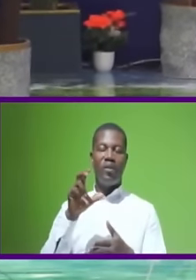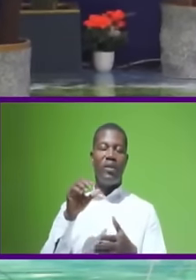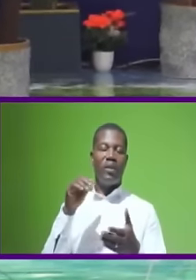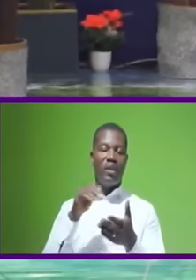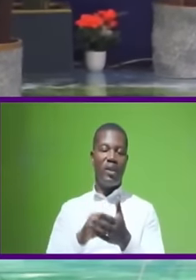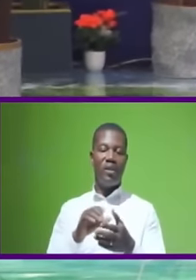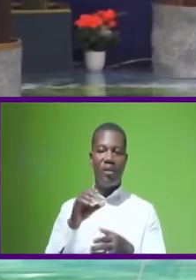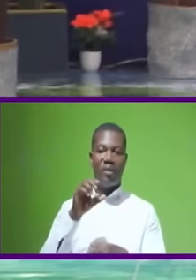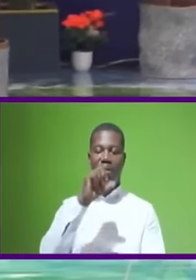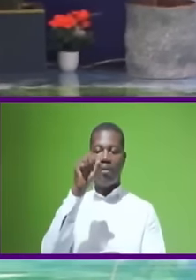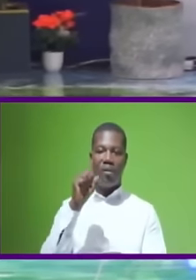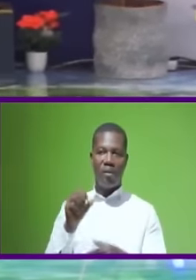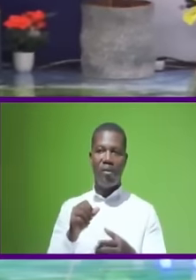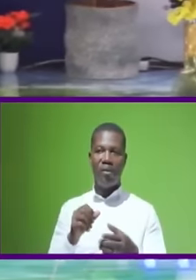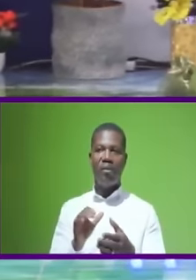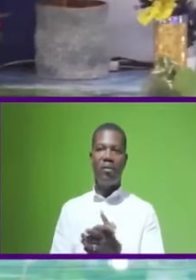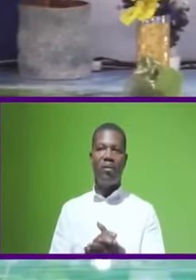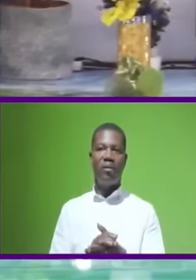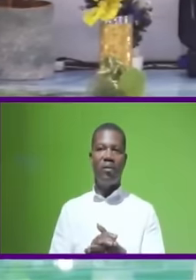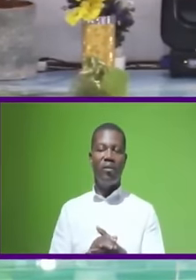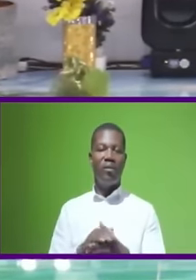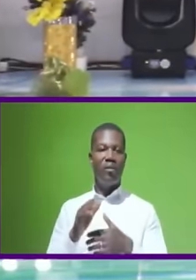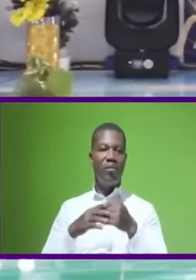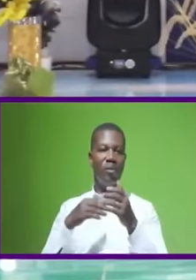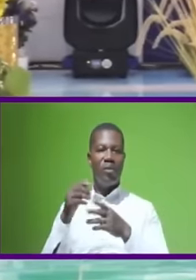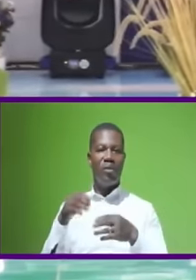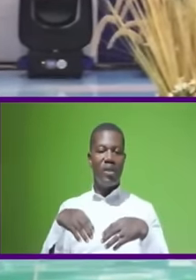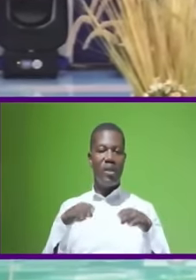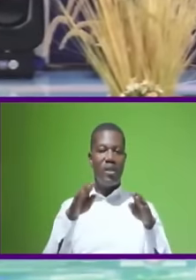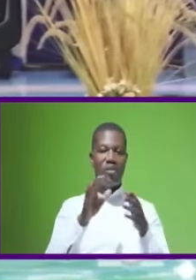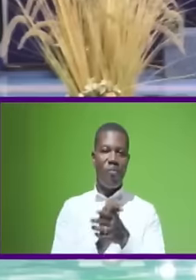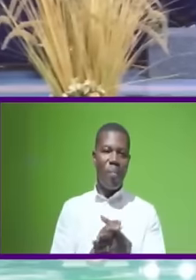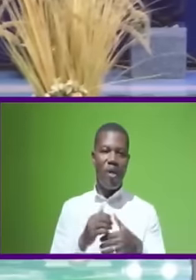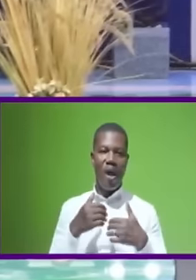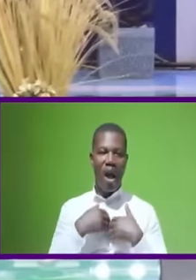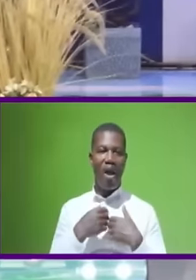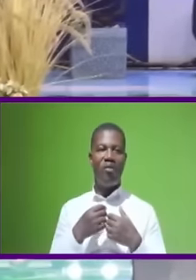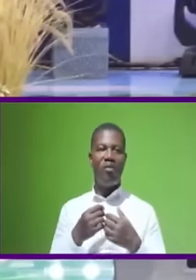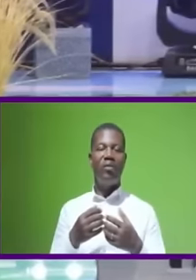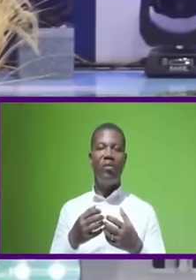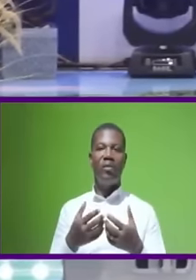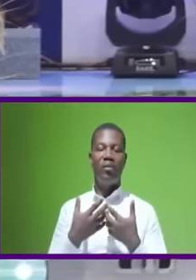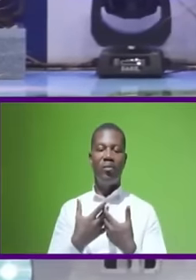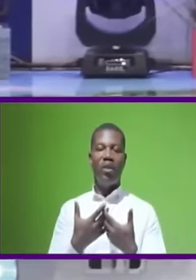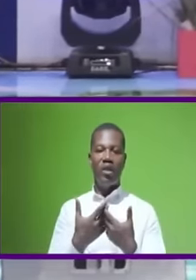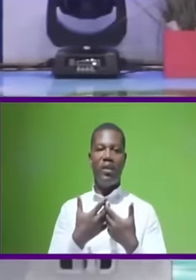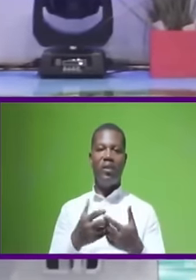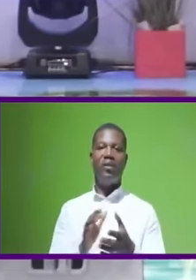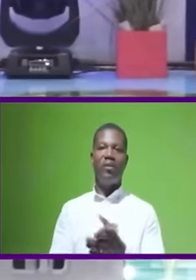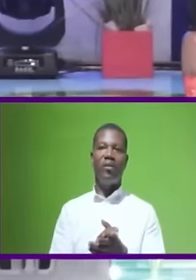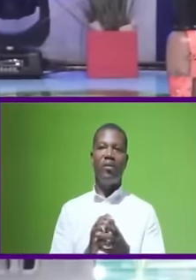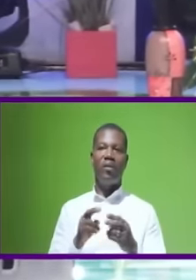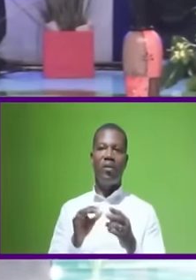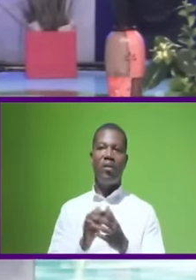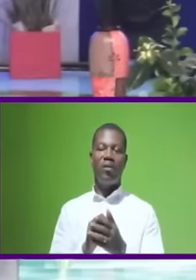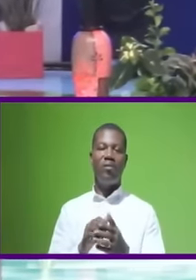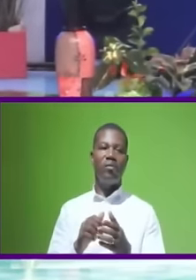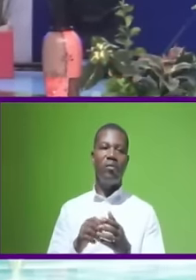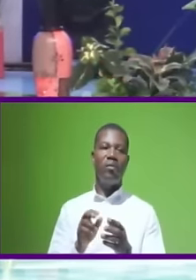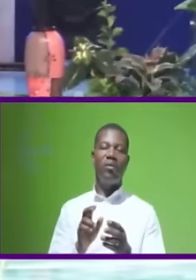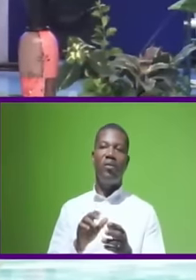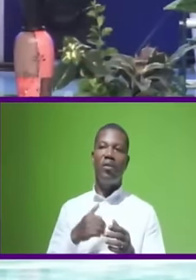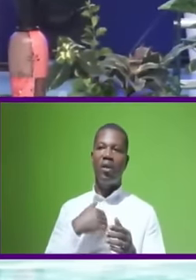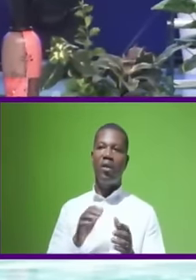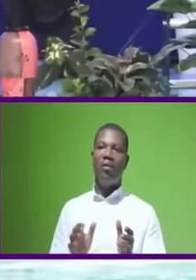mean chai, mean tongue. Oh, why don't you know, I tell out me what caterpillars, me what machines, me what excavators, me